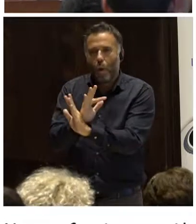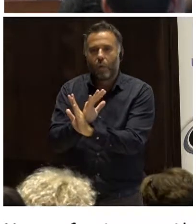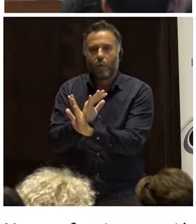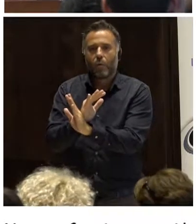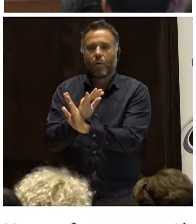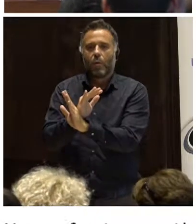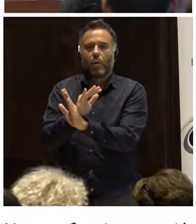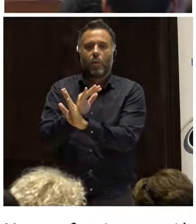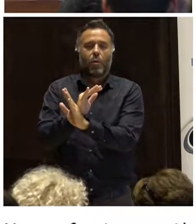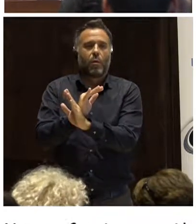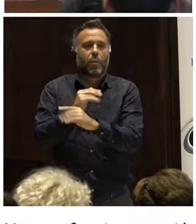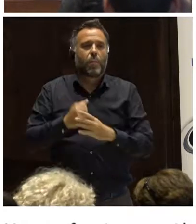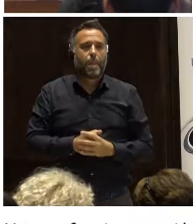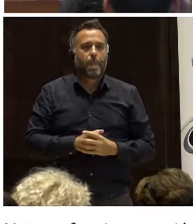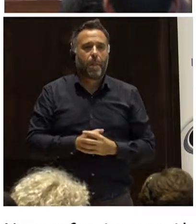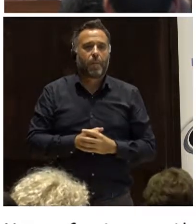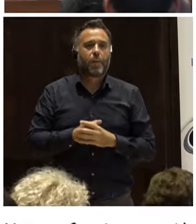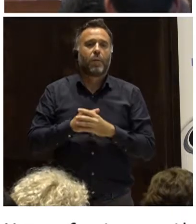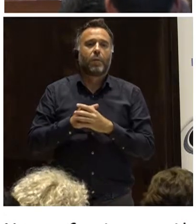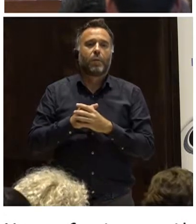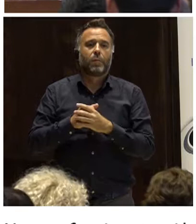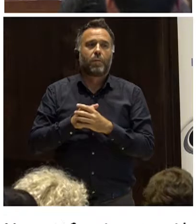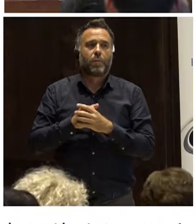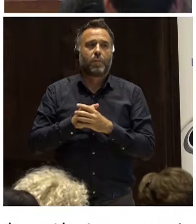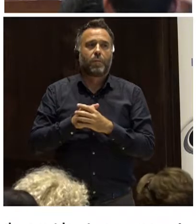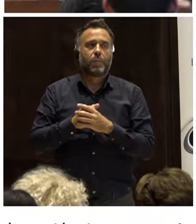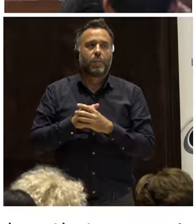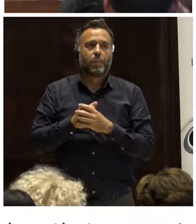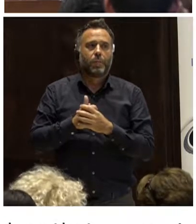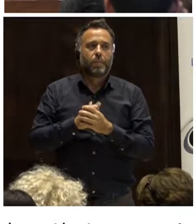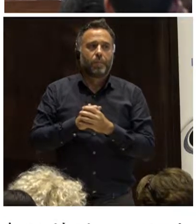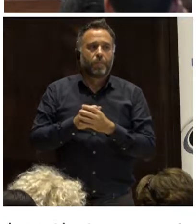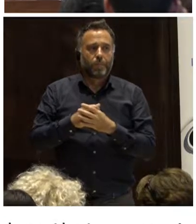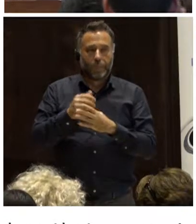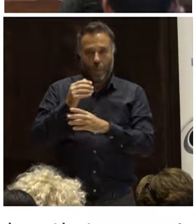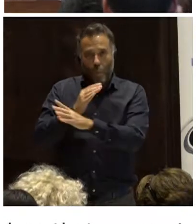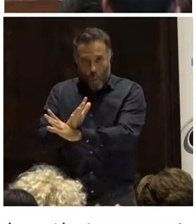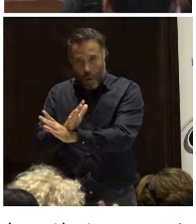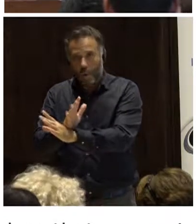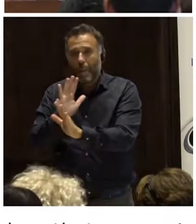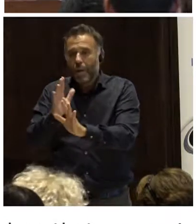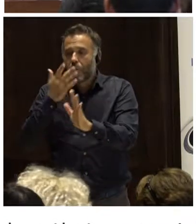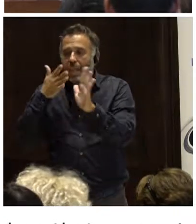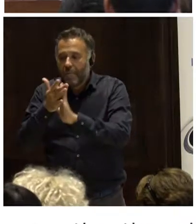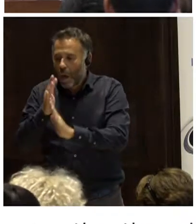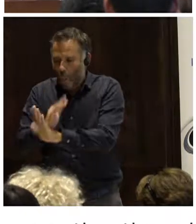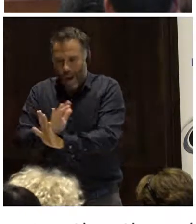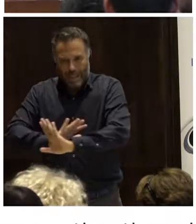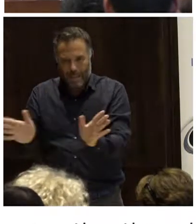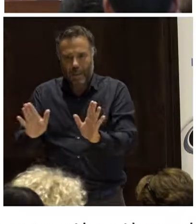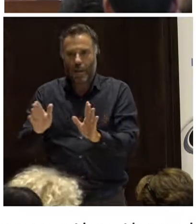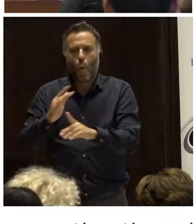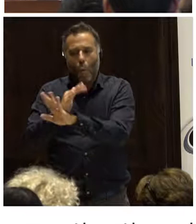a different scope other than play itself. We are not, we know that we have a lot of